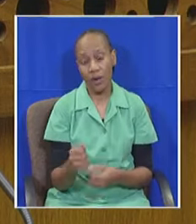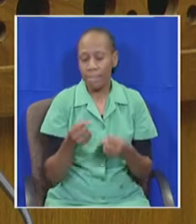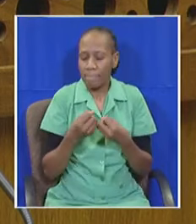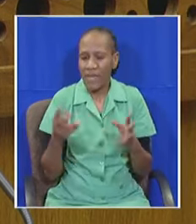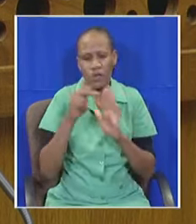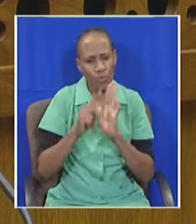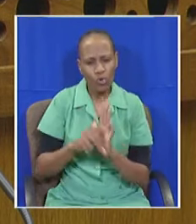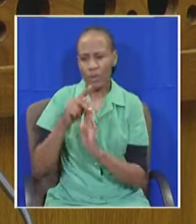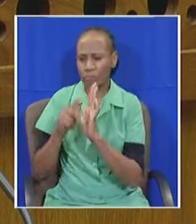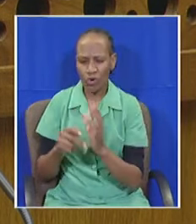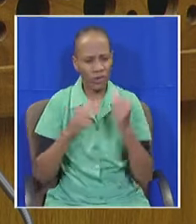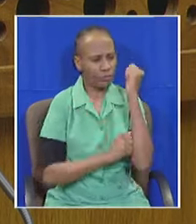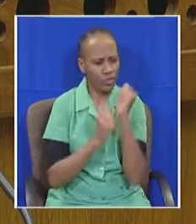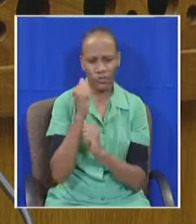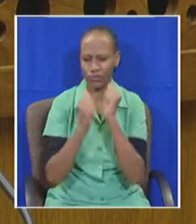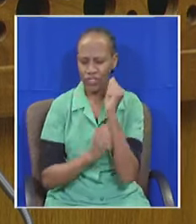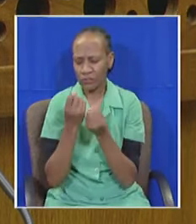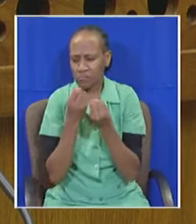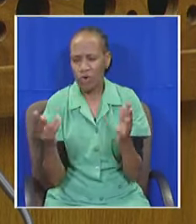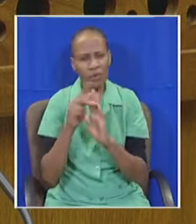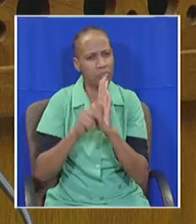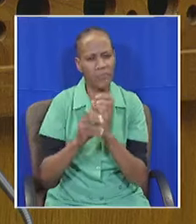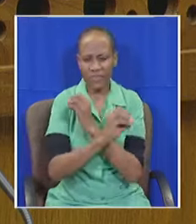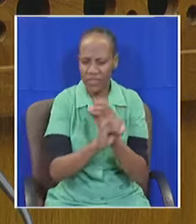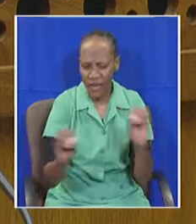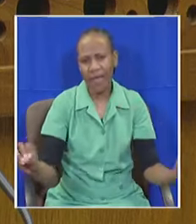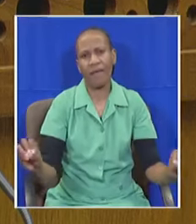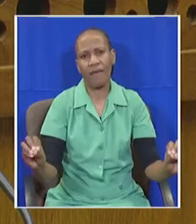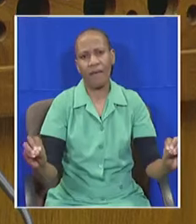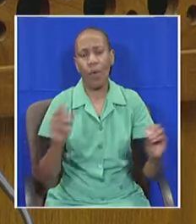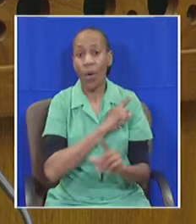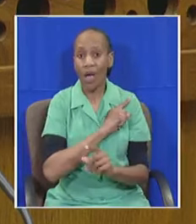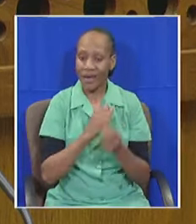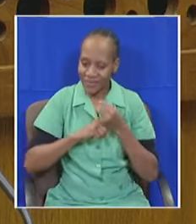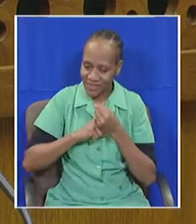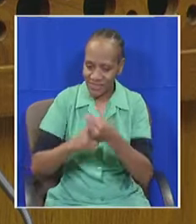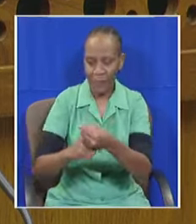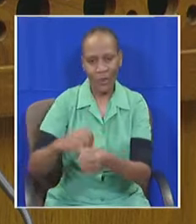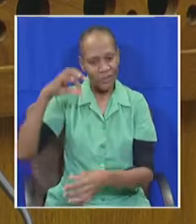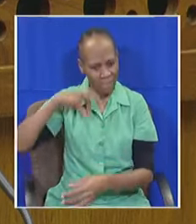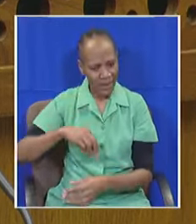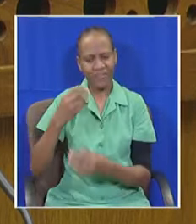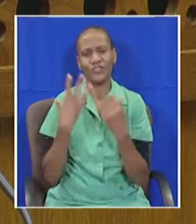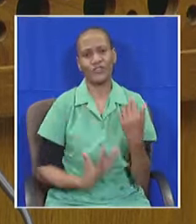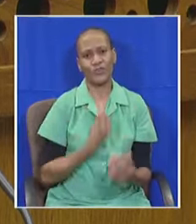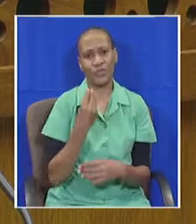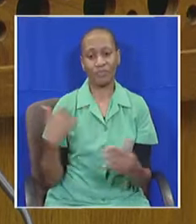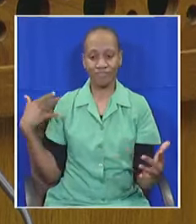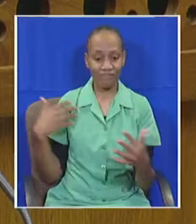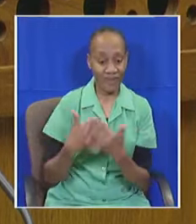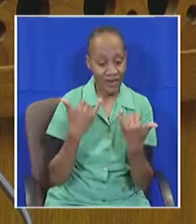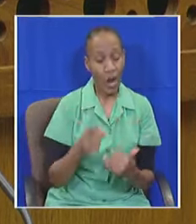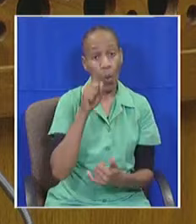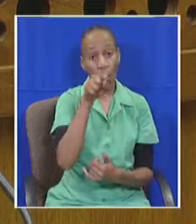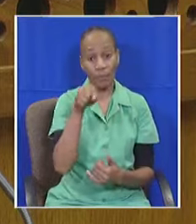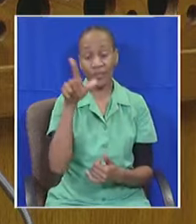initiatives structured programs tailor-made to benefit the youth. To date, over 1.7